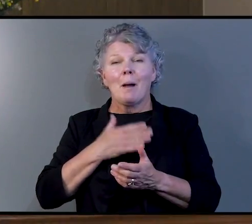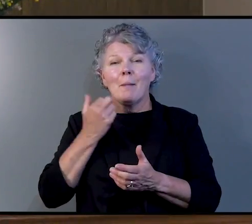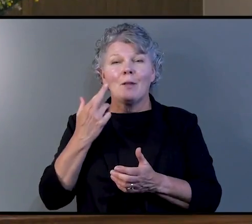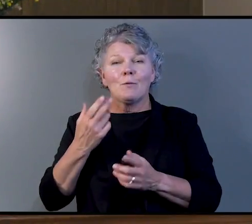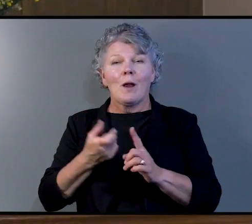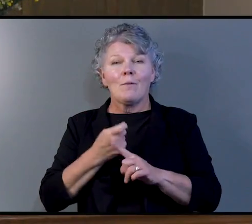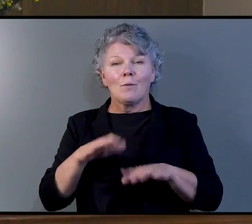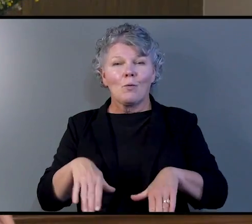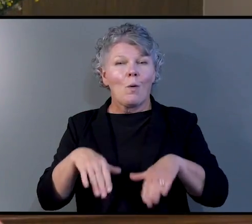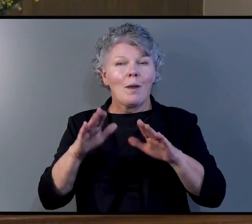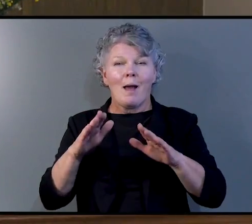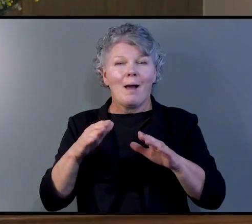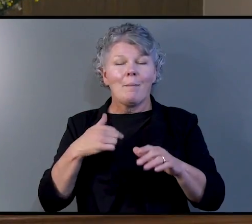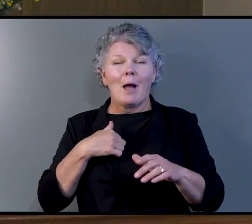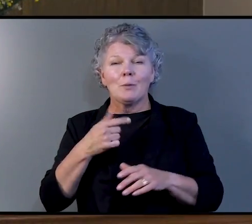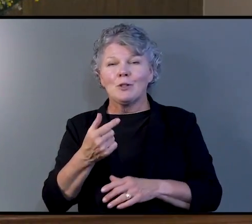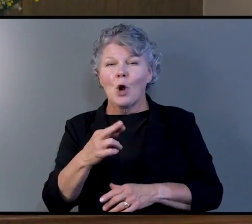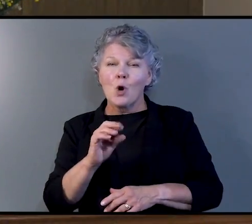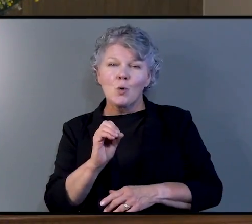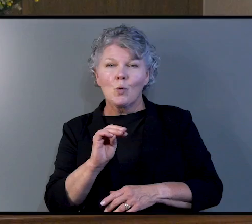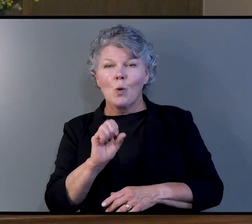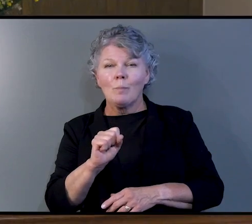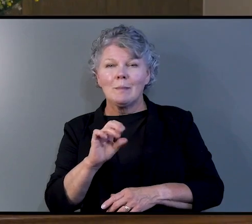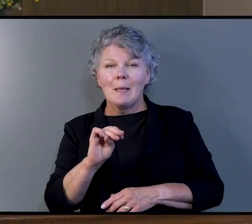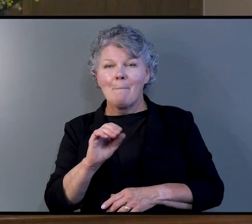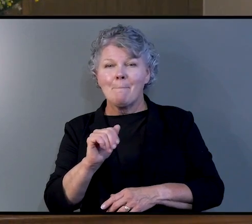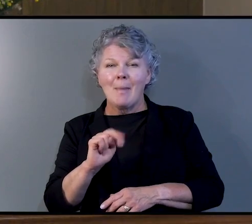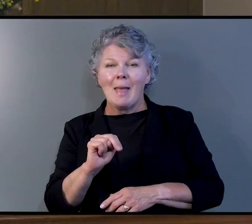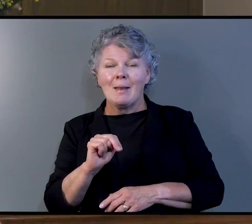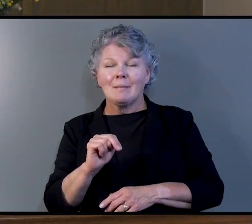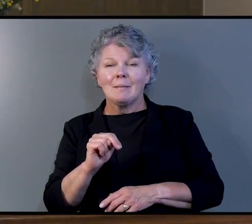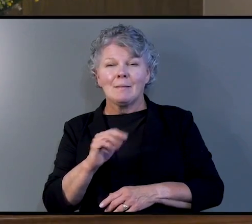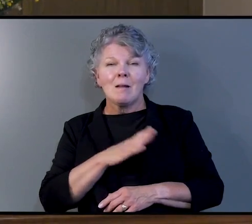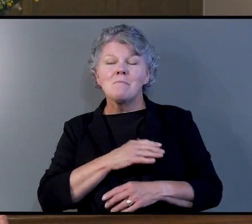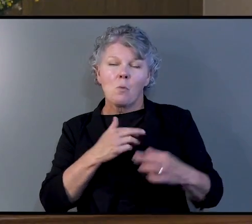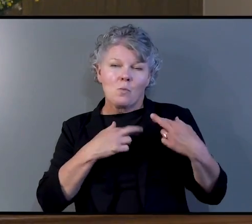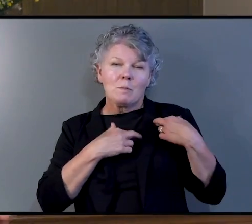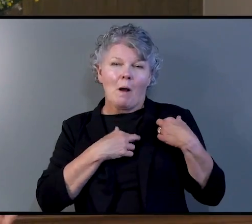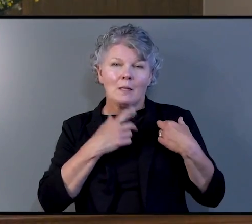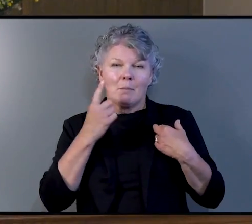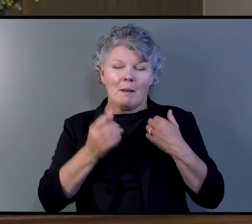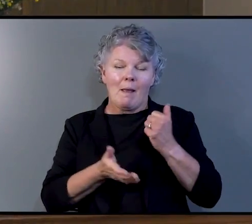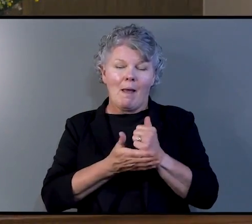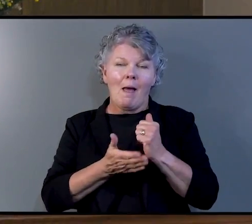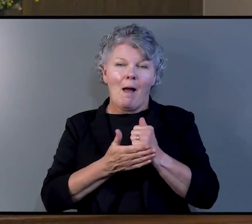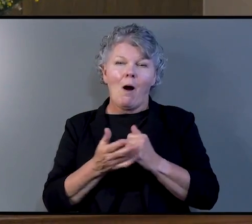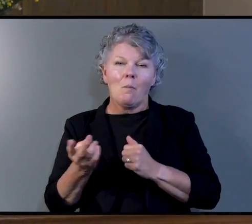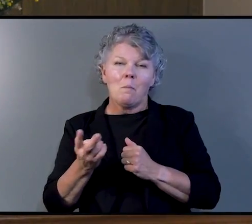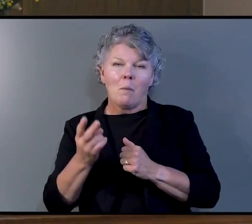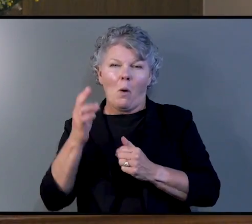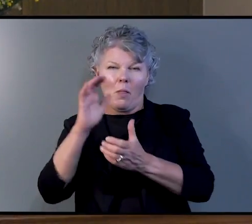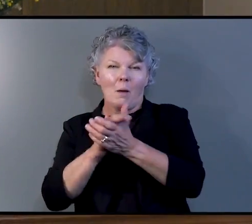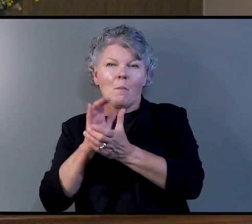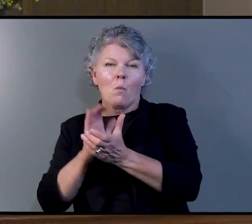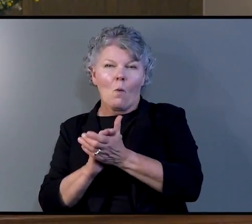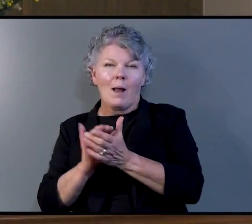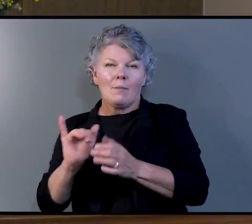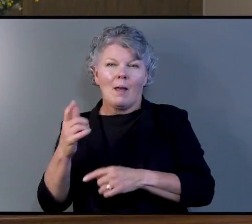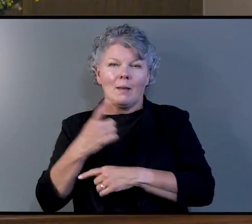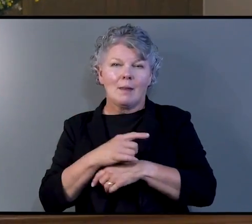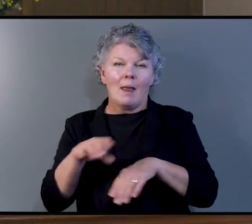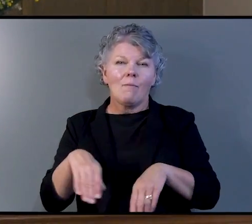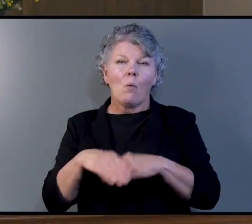friend's wedding, and as a groomsman, I was designated to run some errands for the bride and for the groom to help out on the day of the